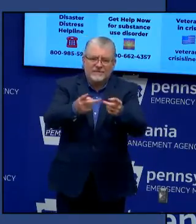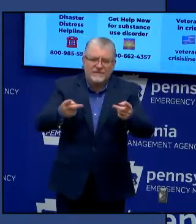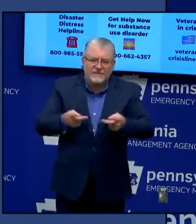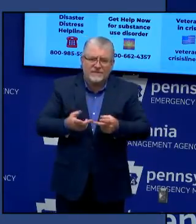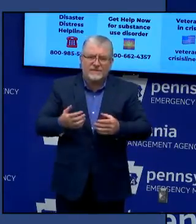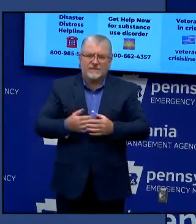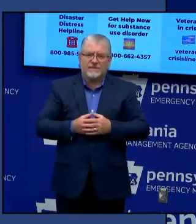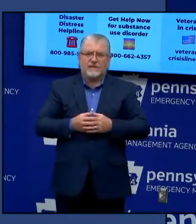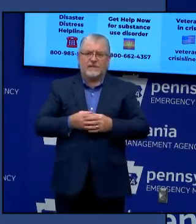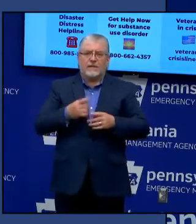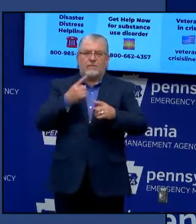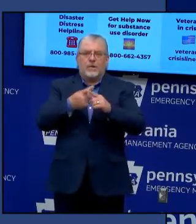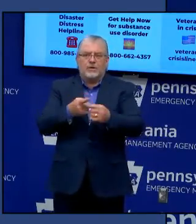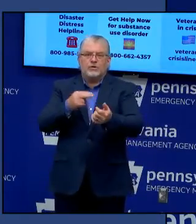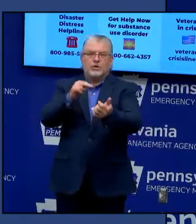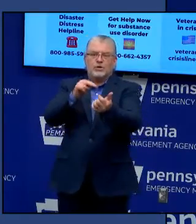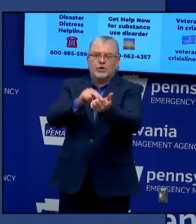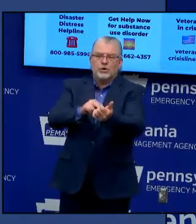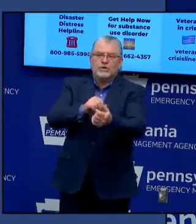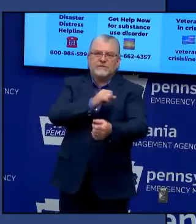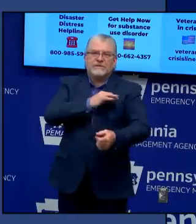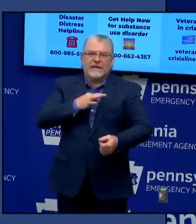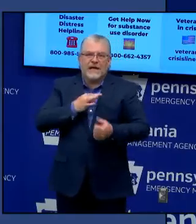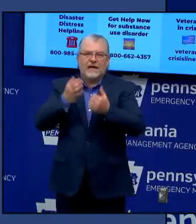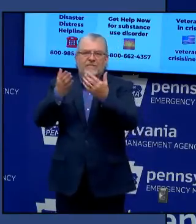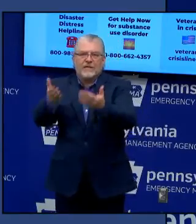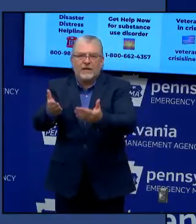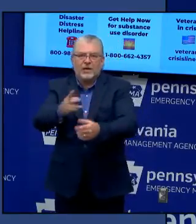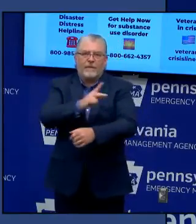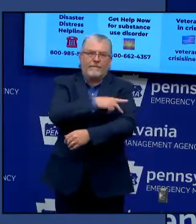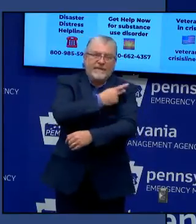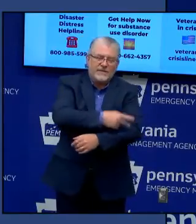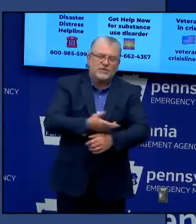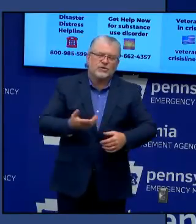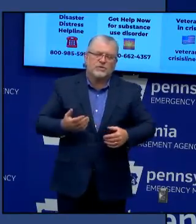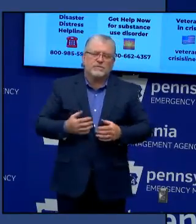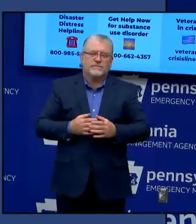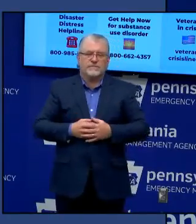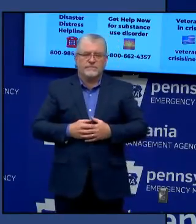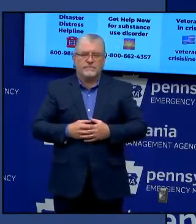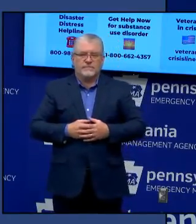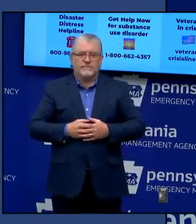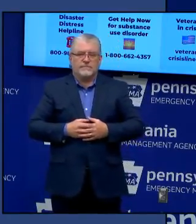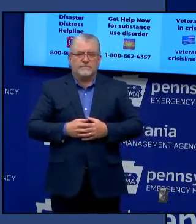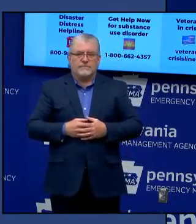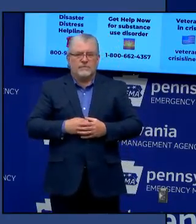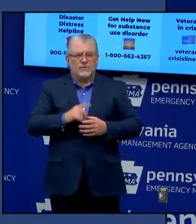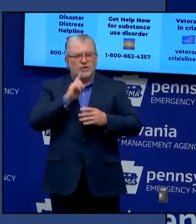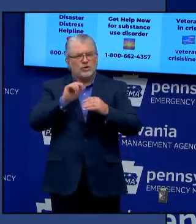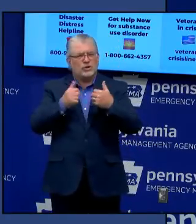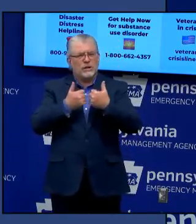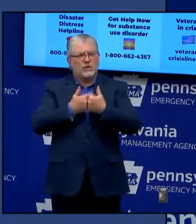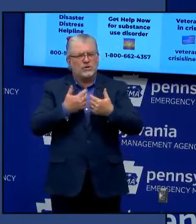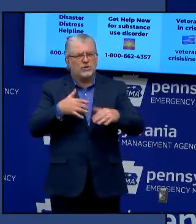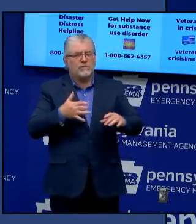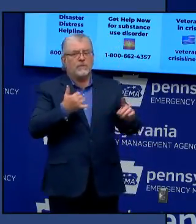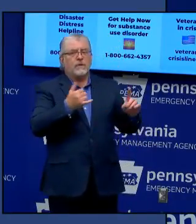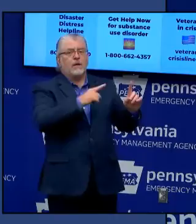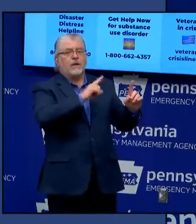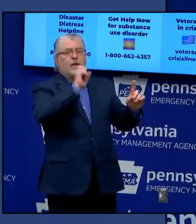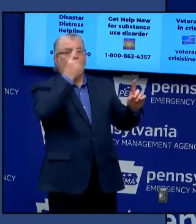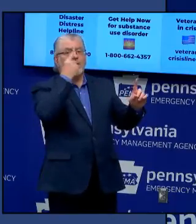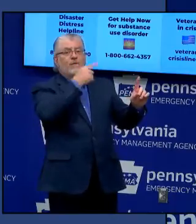challenging, vulnerable populations. This question is from WTAE. Governor Wolf said yesterday that there will be a lot of